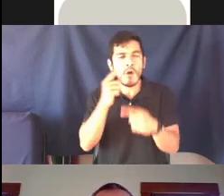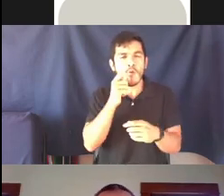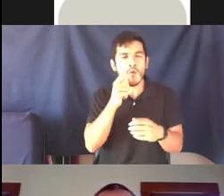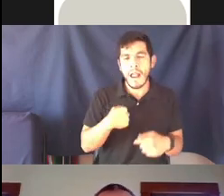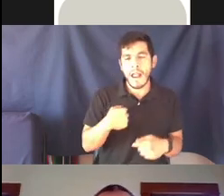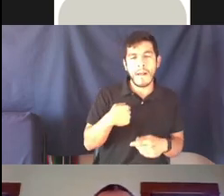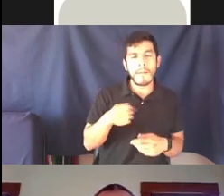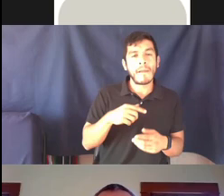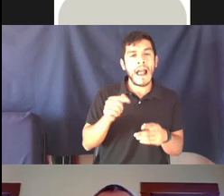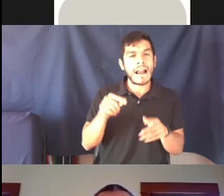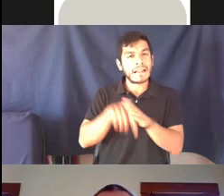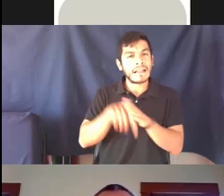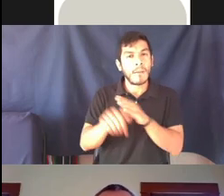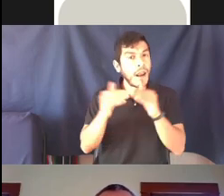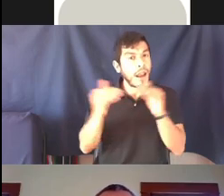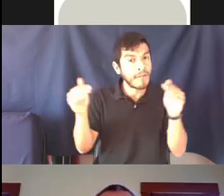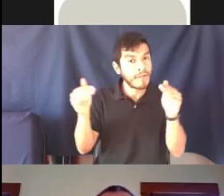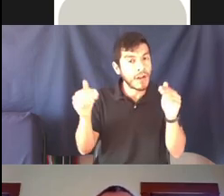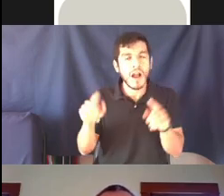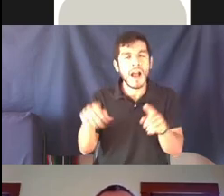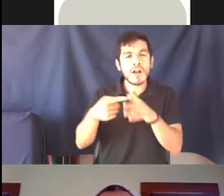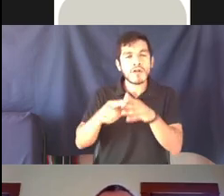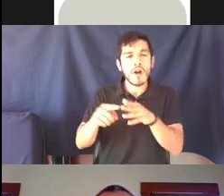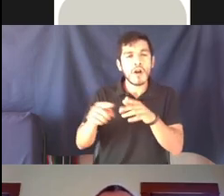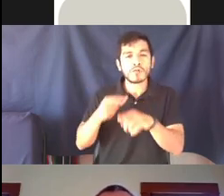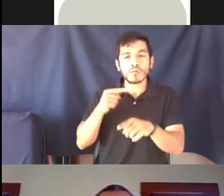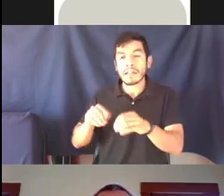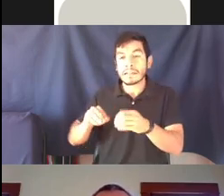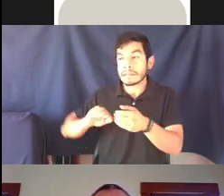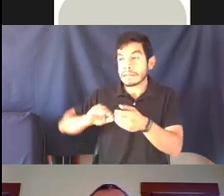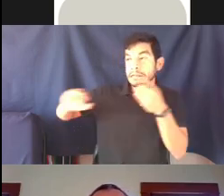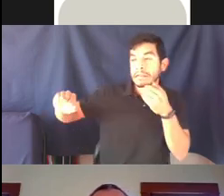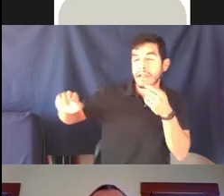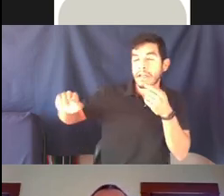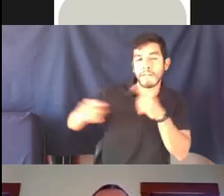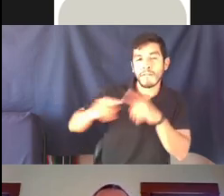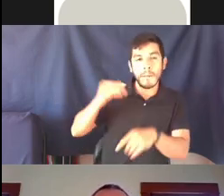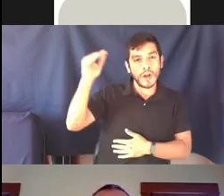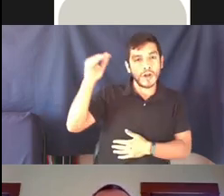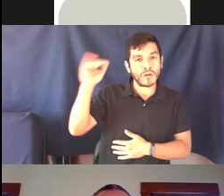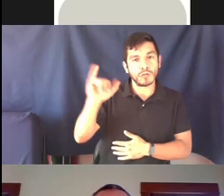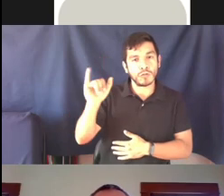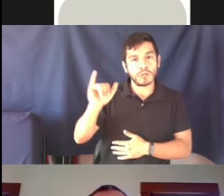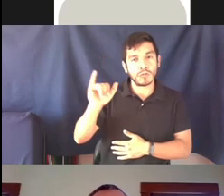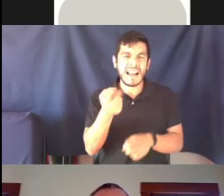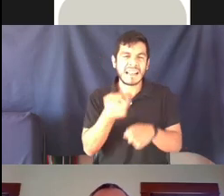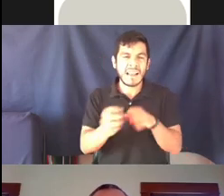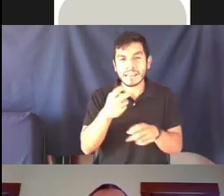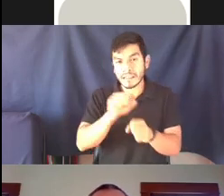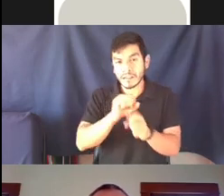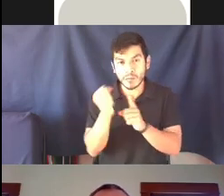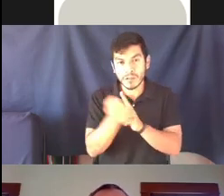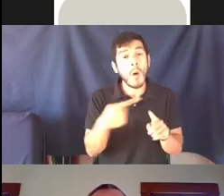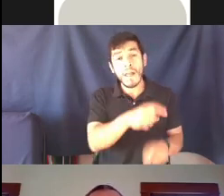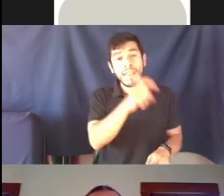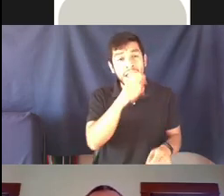from adults too. So that's a bit of a tricky situation, right? Right when they maybe need more of that guidance is right at the time